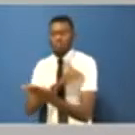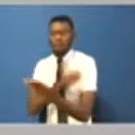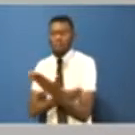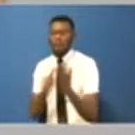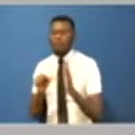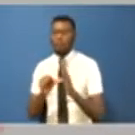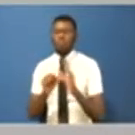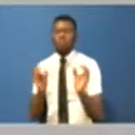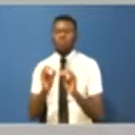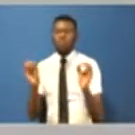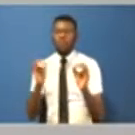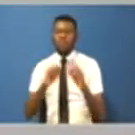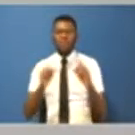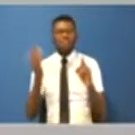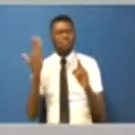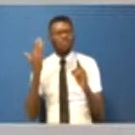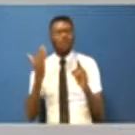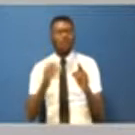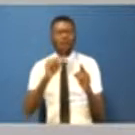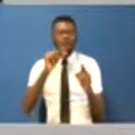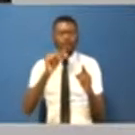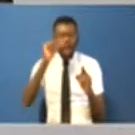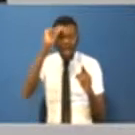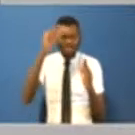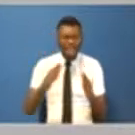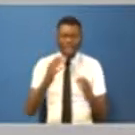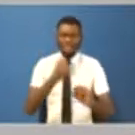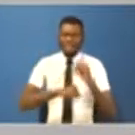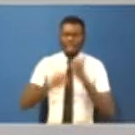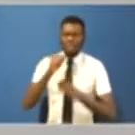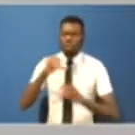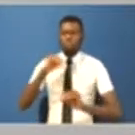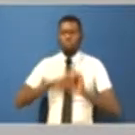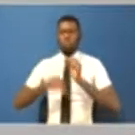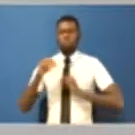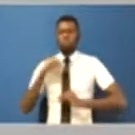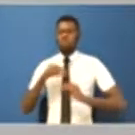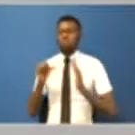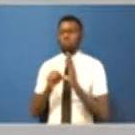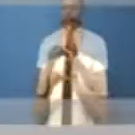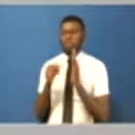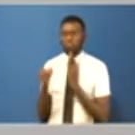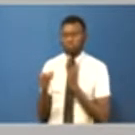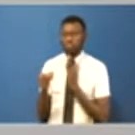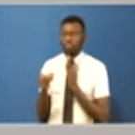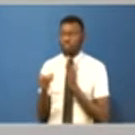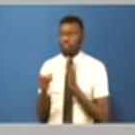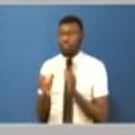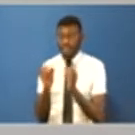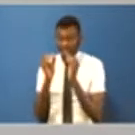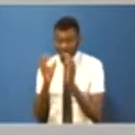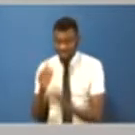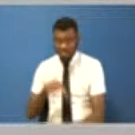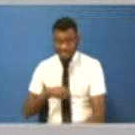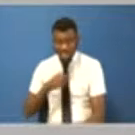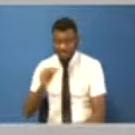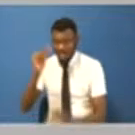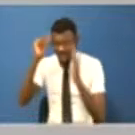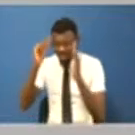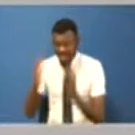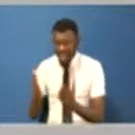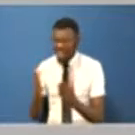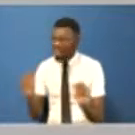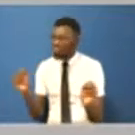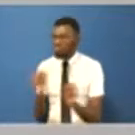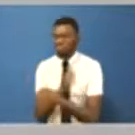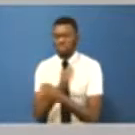because of who the governor's actions so i feel that if i'm responsible as a governor i wouldn't allow us to reach that state